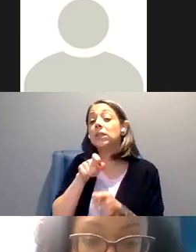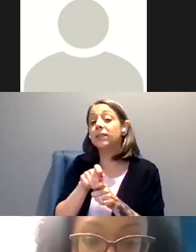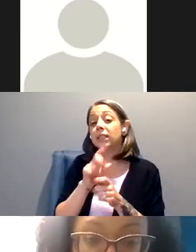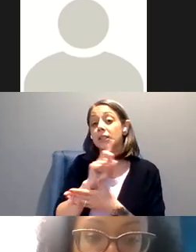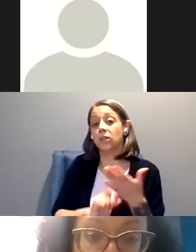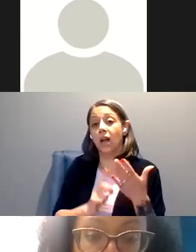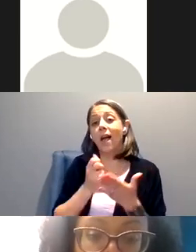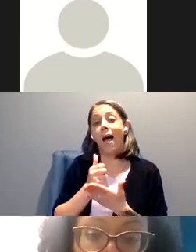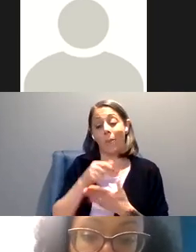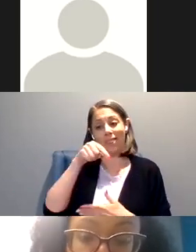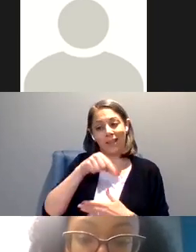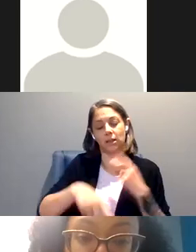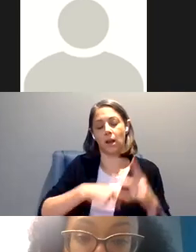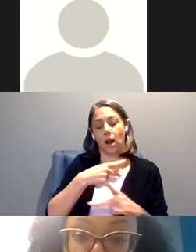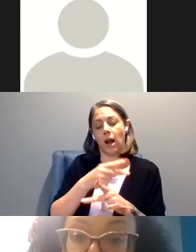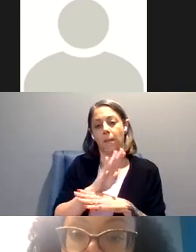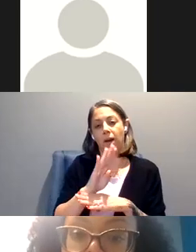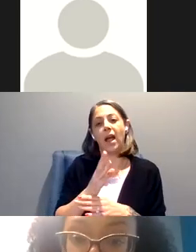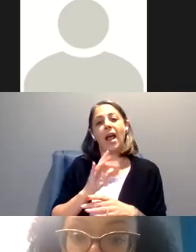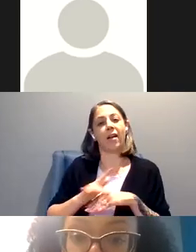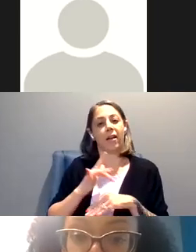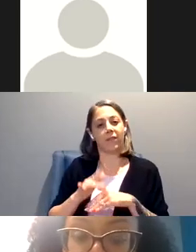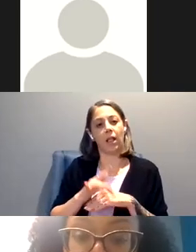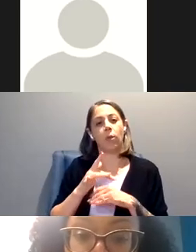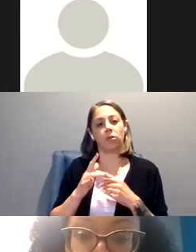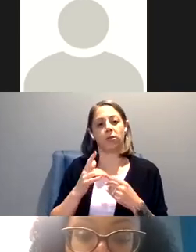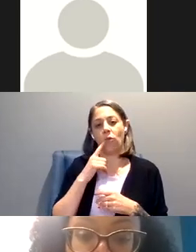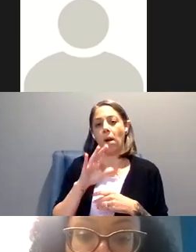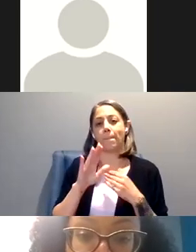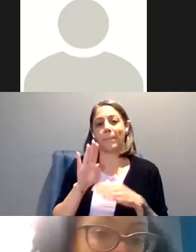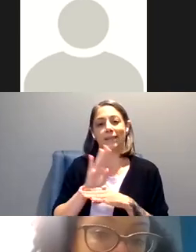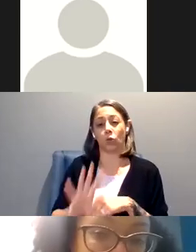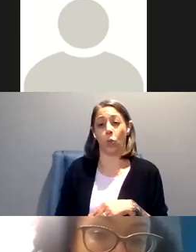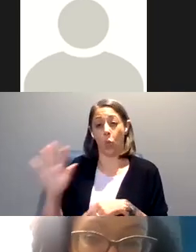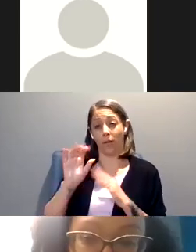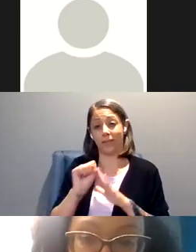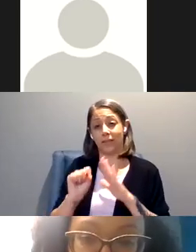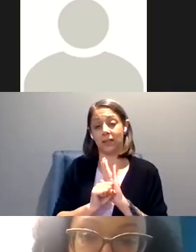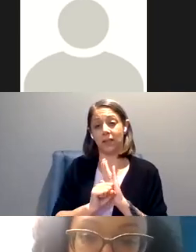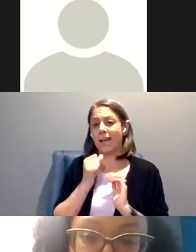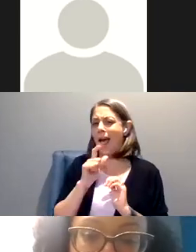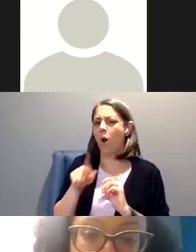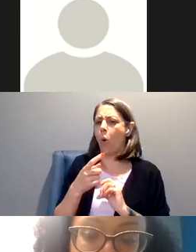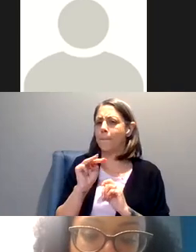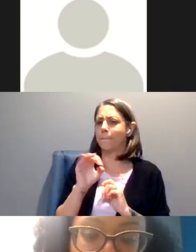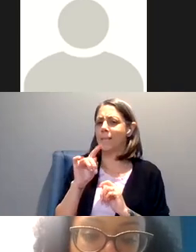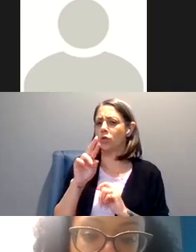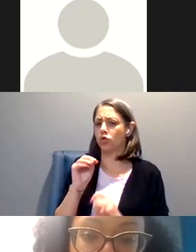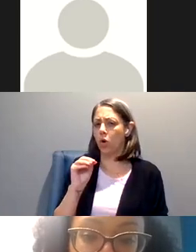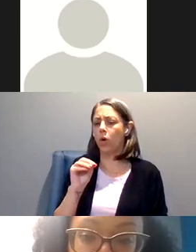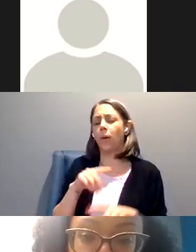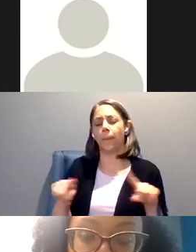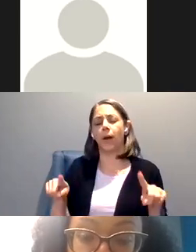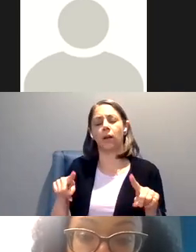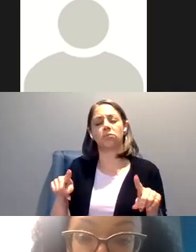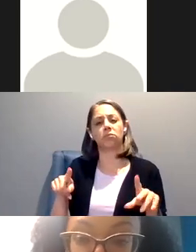types of businesses, and it is available to businesses across the state. So it's not just a metro-based product. It is a way in which we